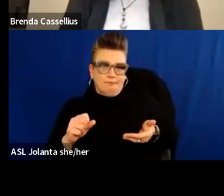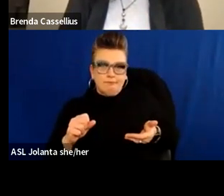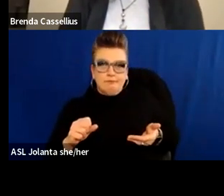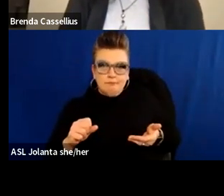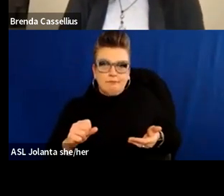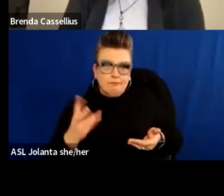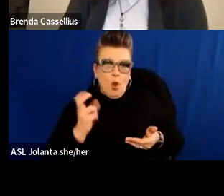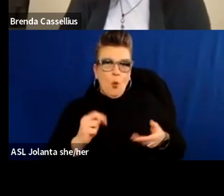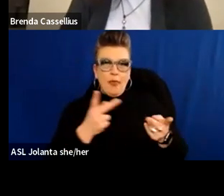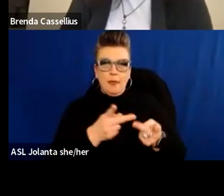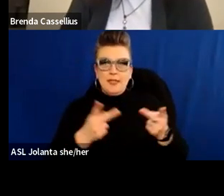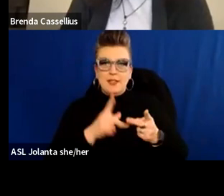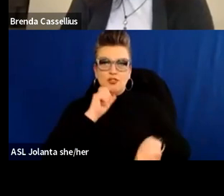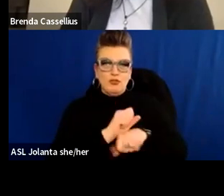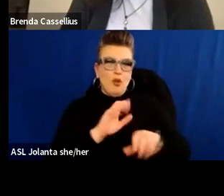available